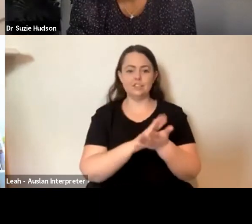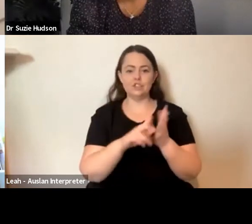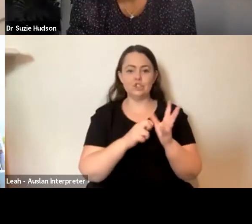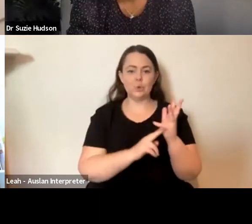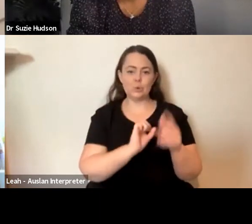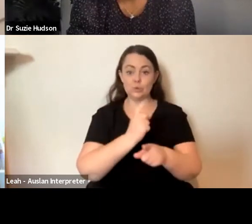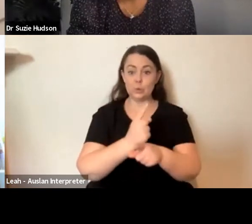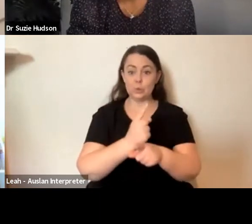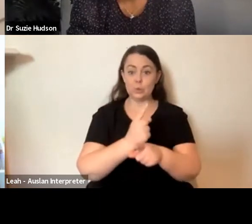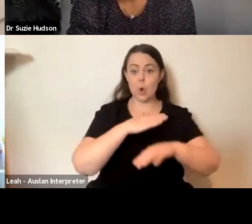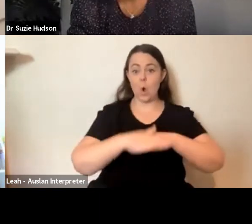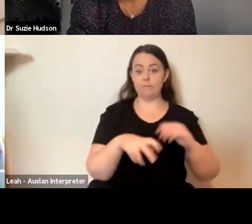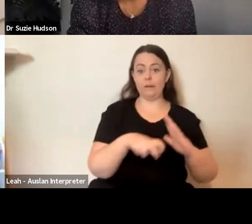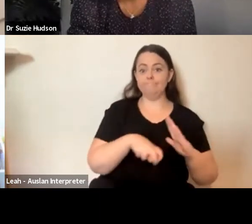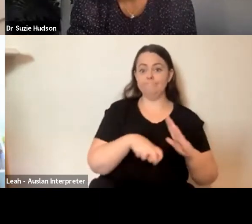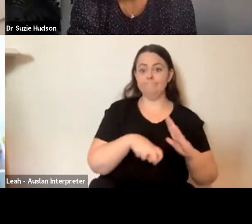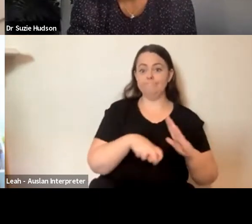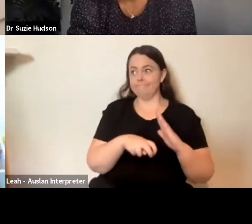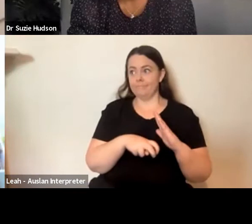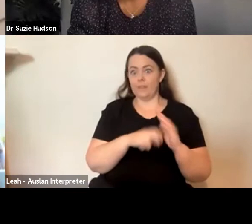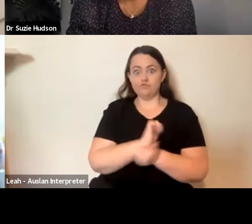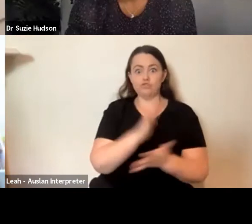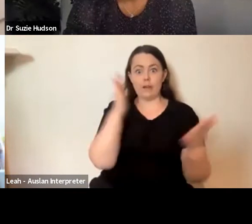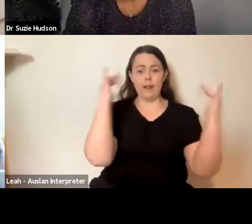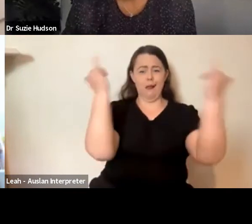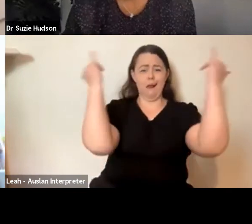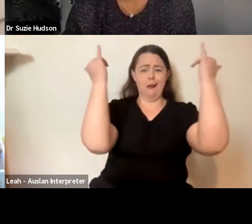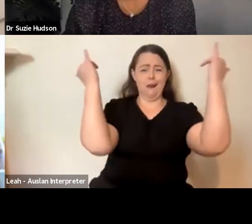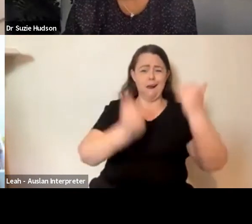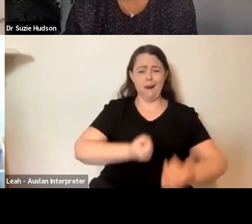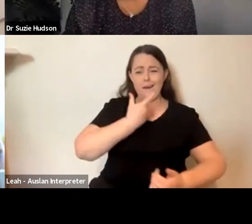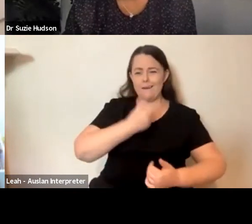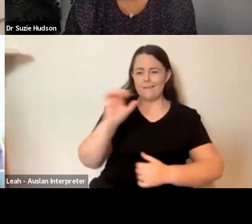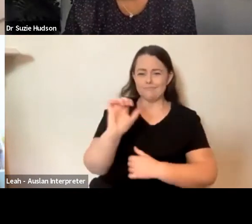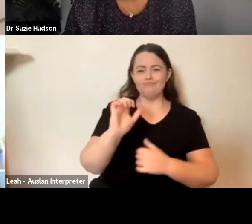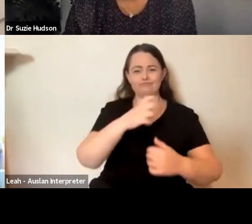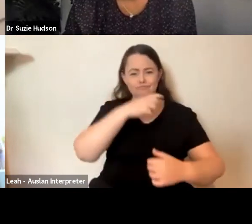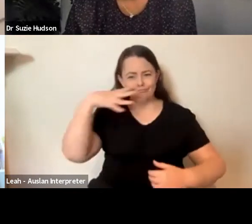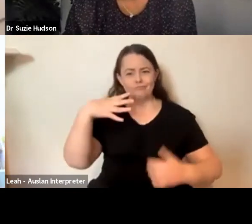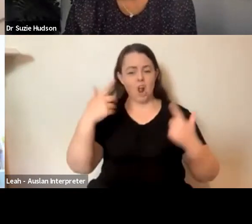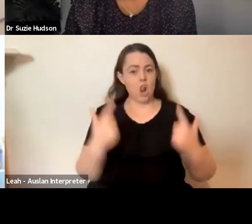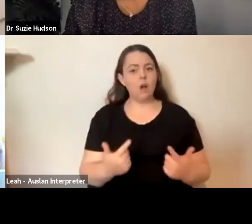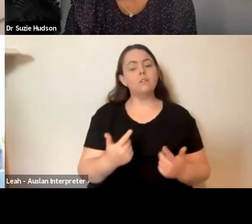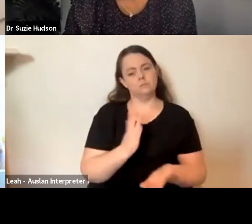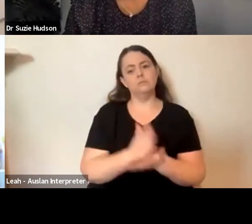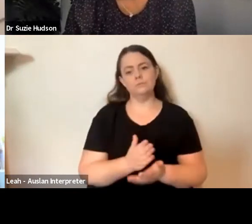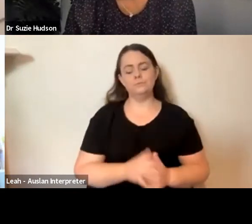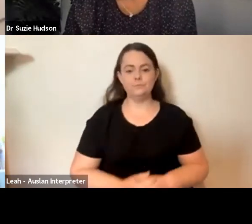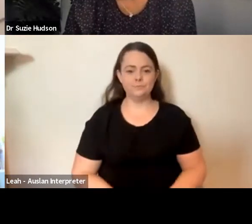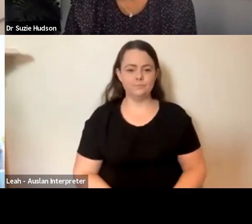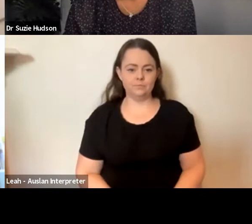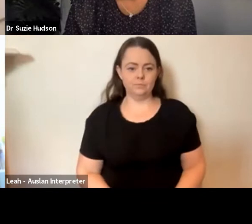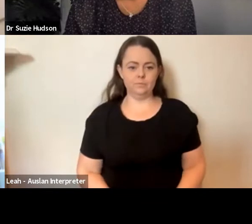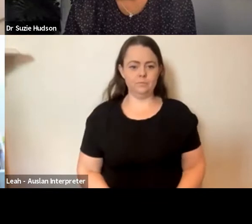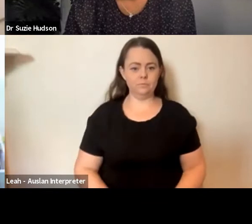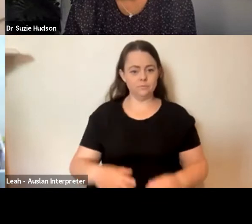Yeah. Thanks, Chris. Gang, we've got a couple of questions that are substance specific, and I think some of these are for Rachel, but they're also